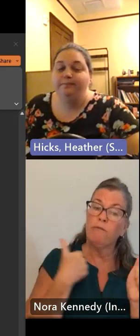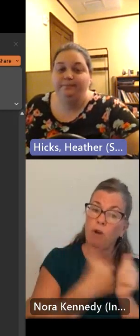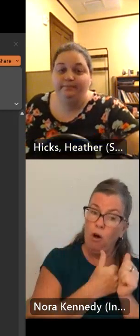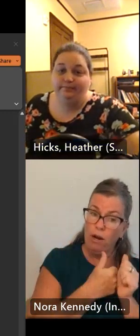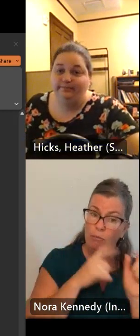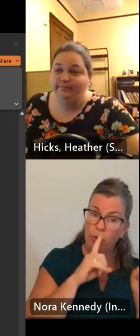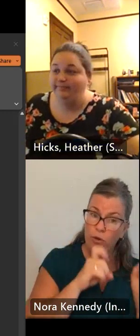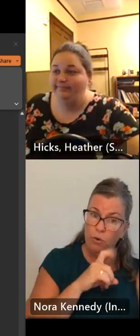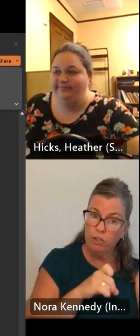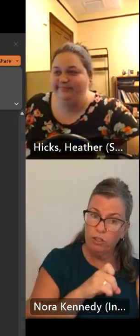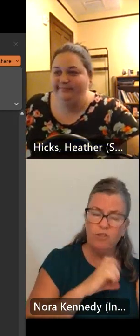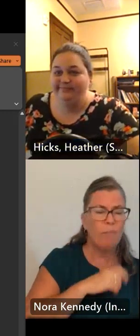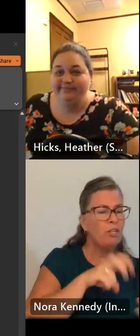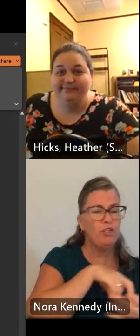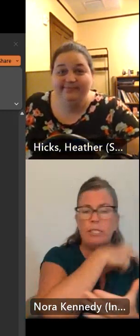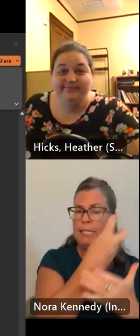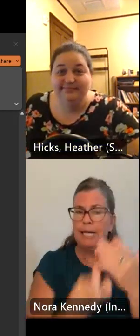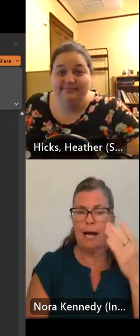Drupal.